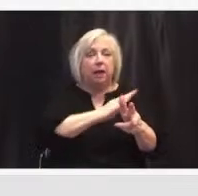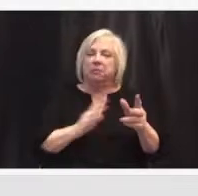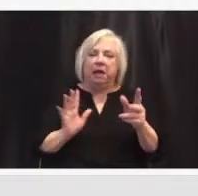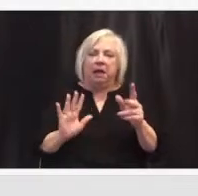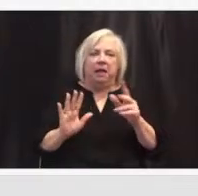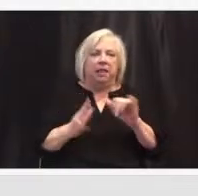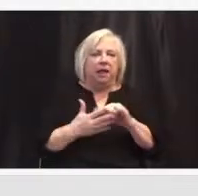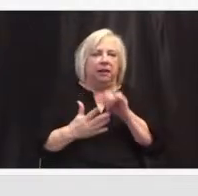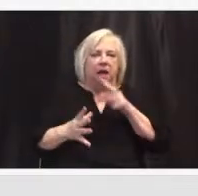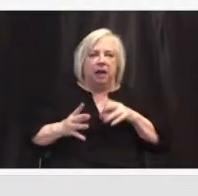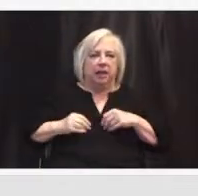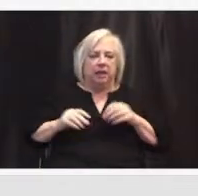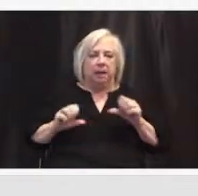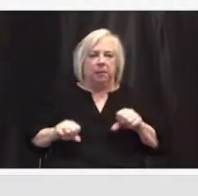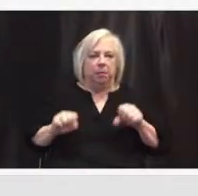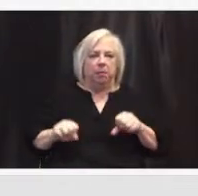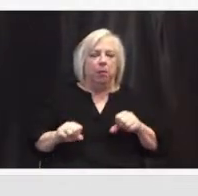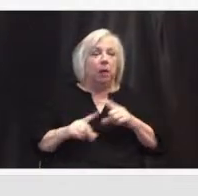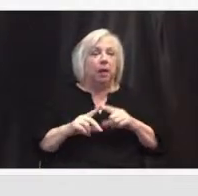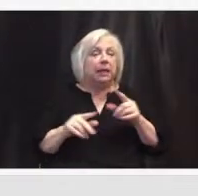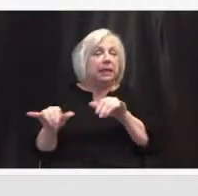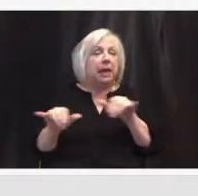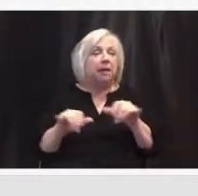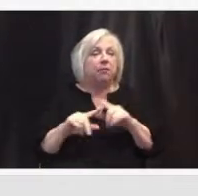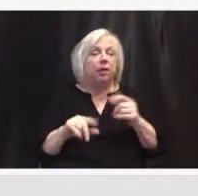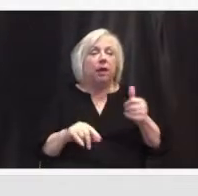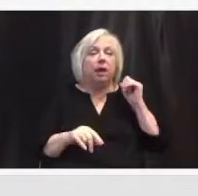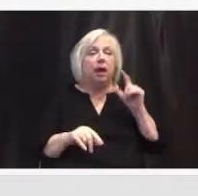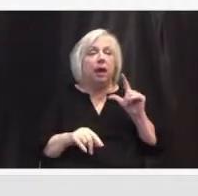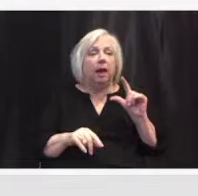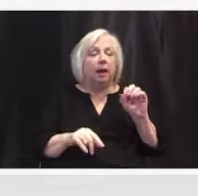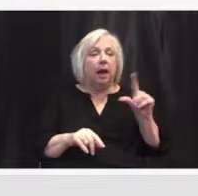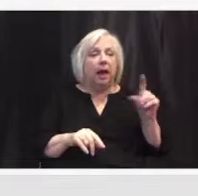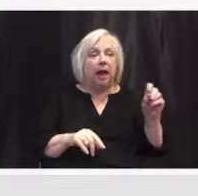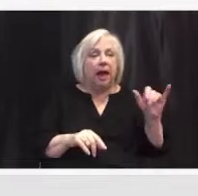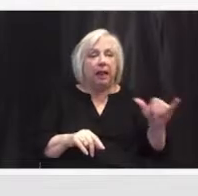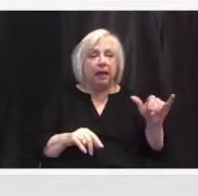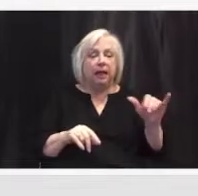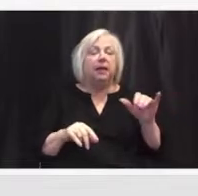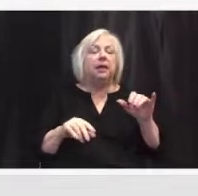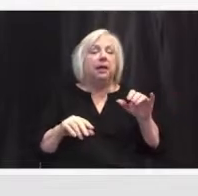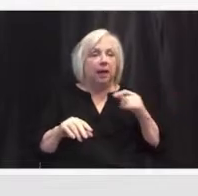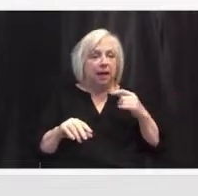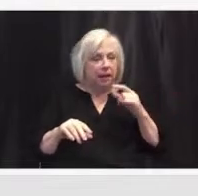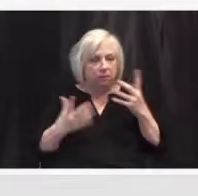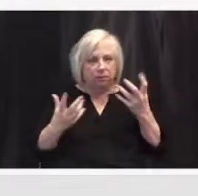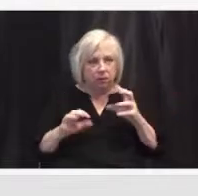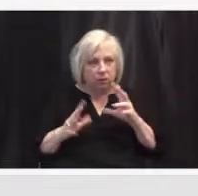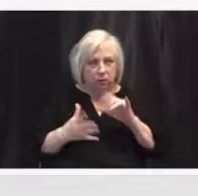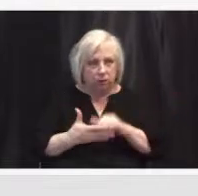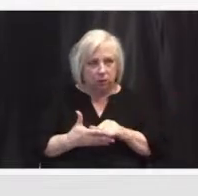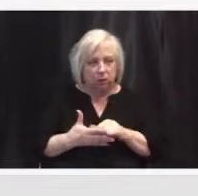some complaints. I'm not aware of any recent complaints for blocking the alleyway.